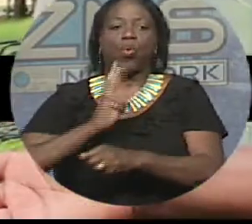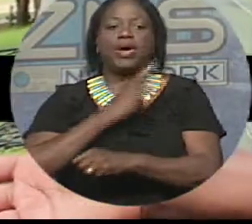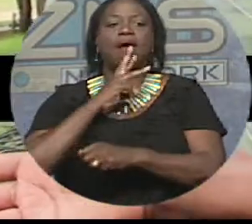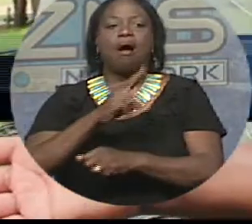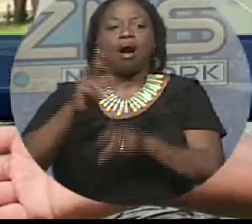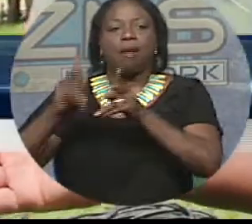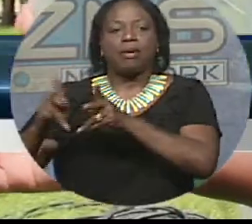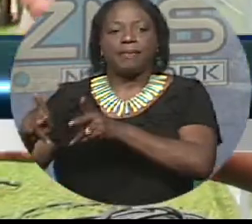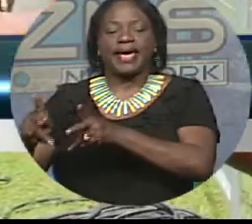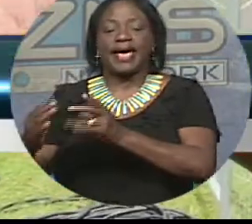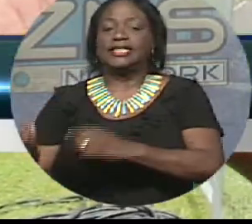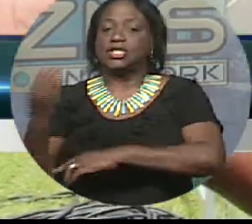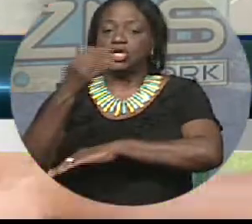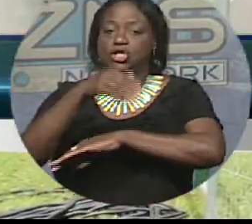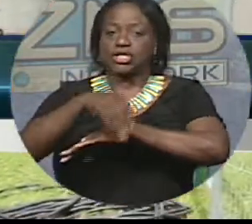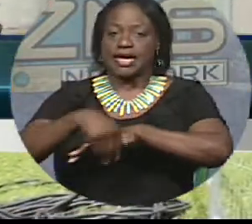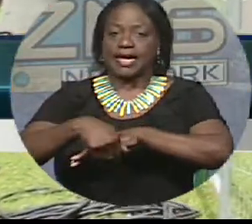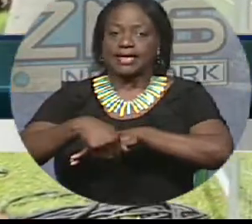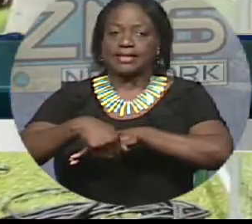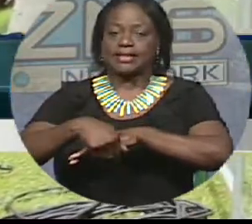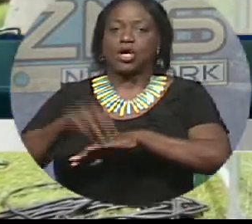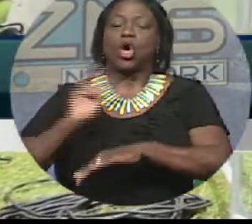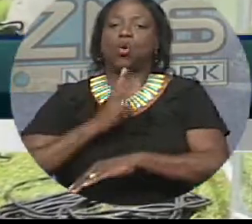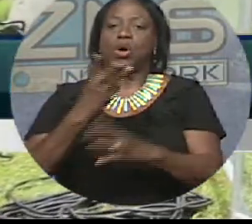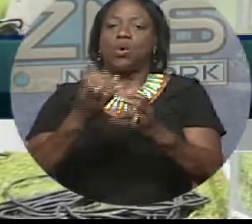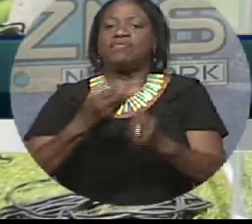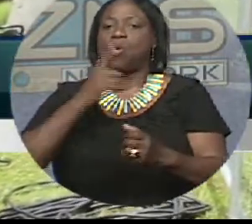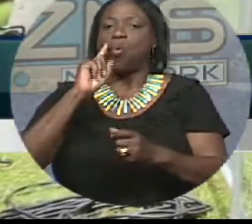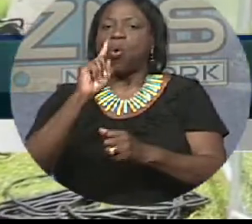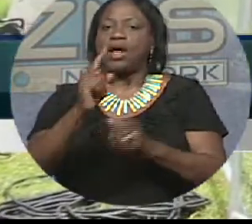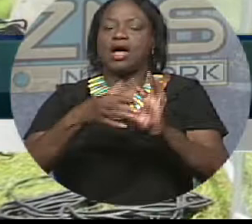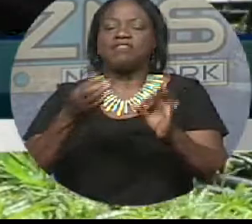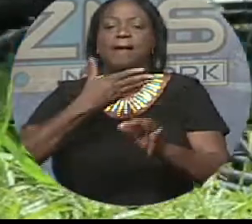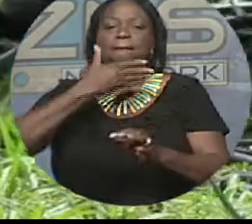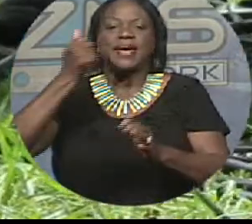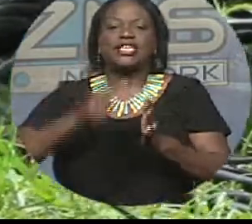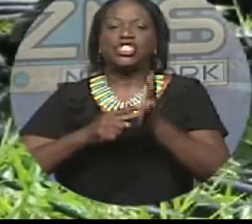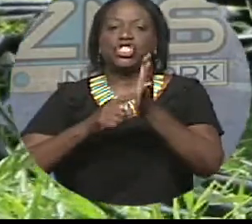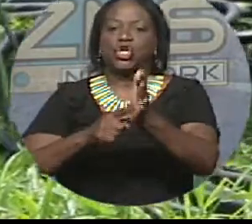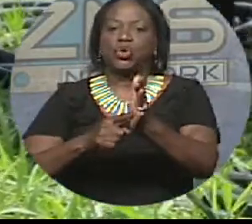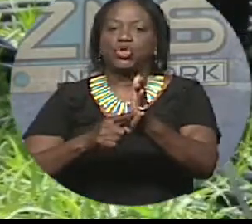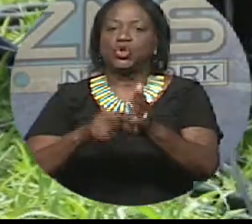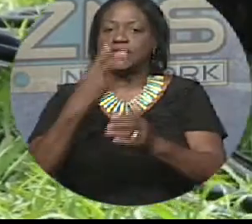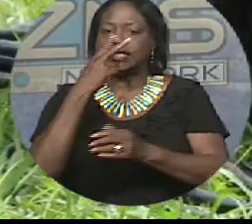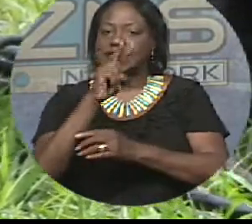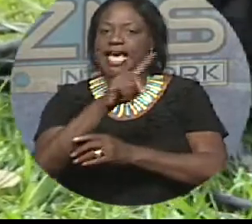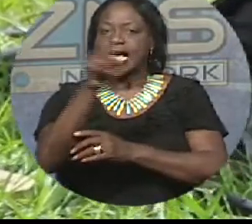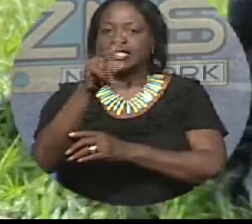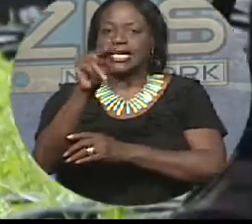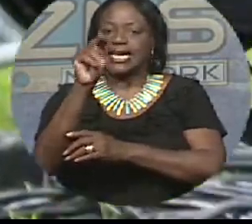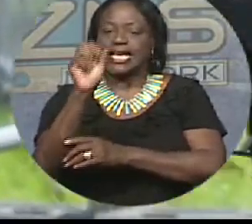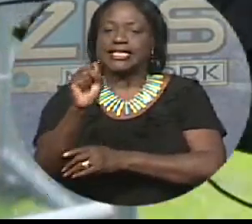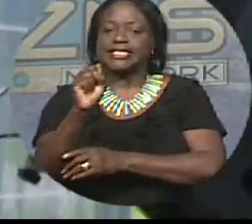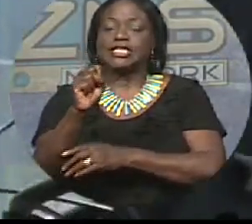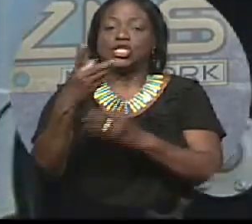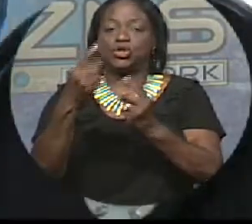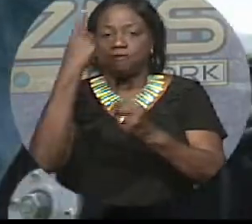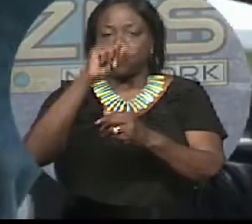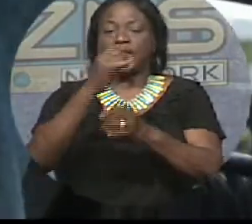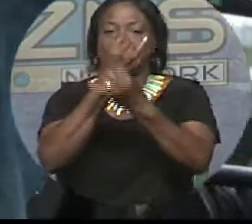tonight. We're one of the best shows that you'll ever see ZNS do for Independence. We are ready. We're getting